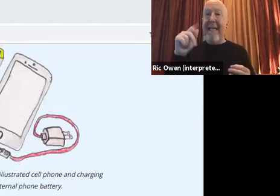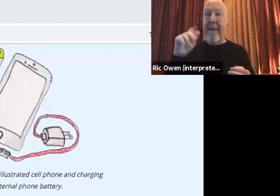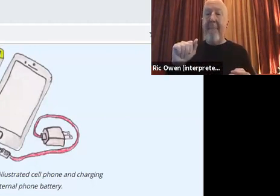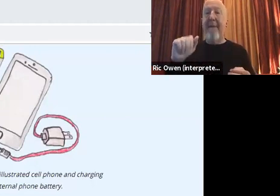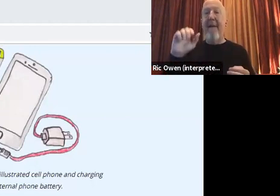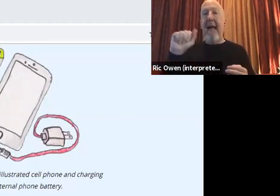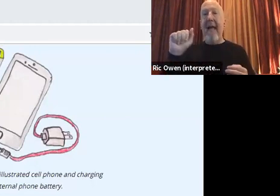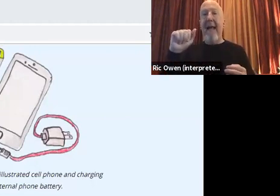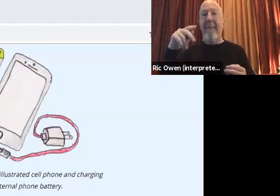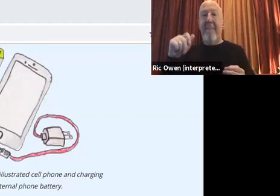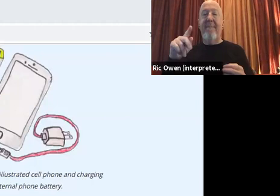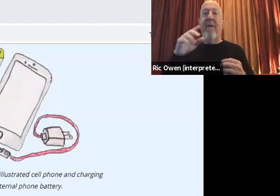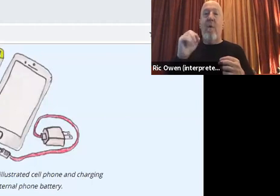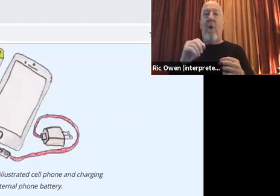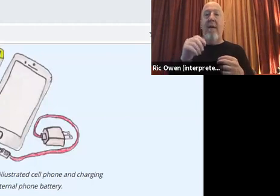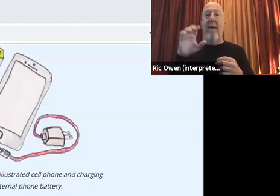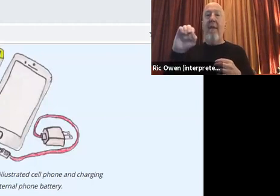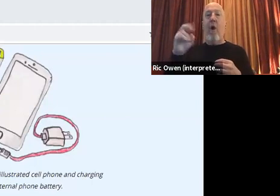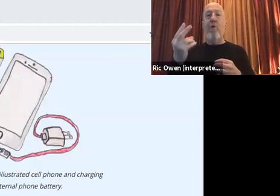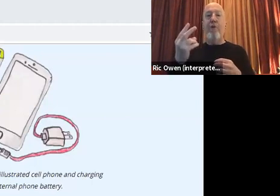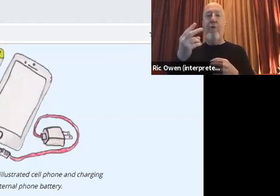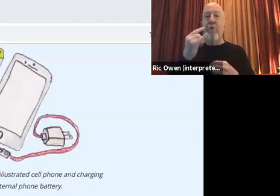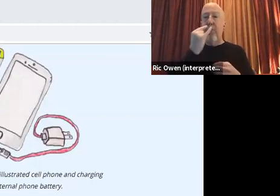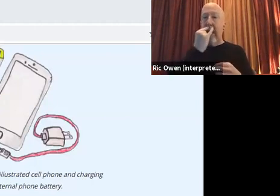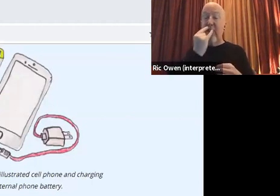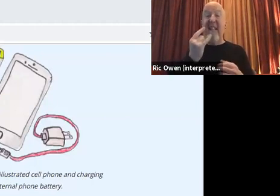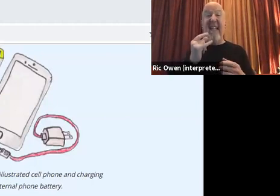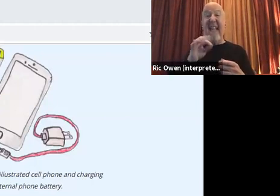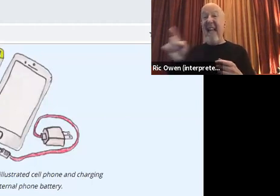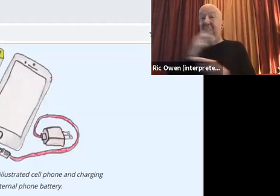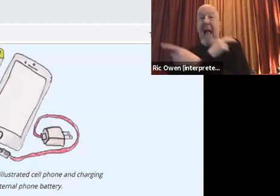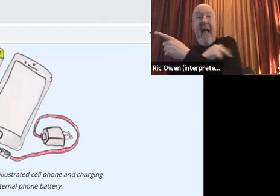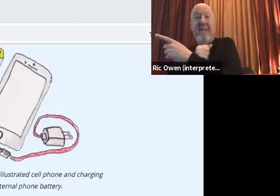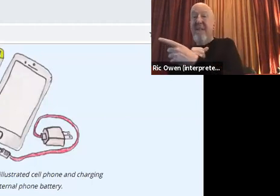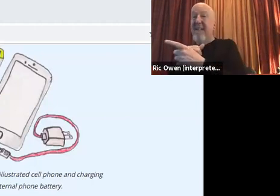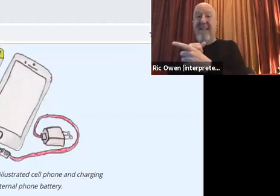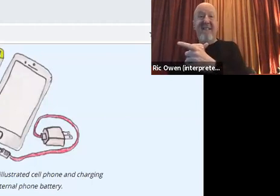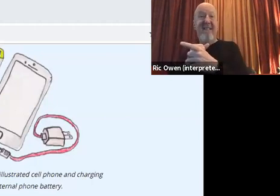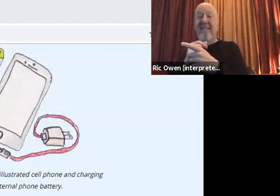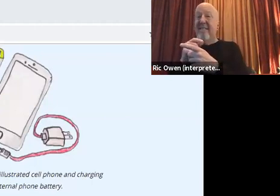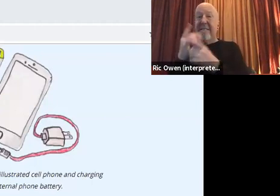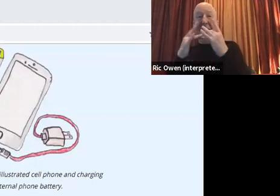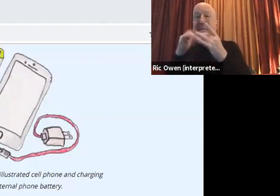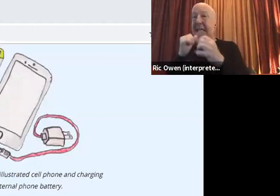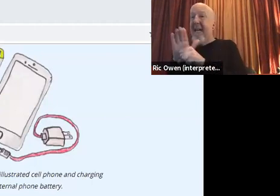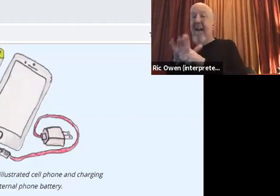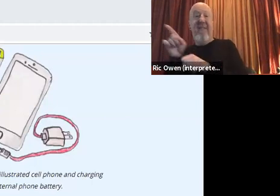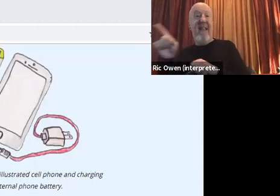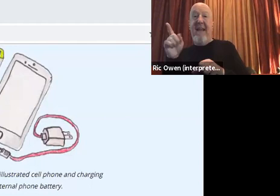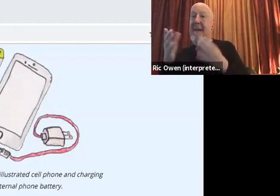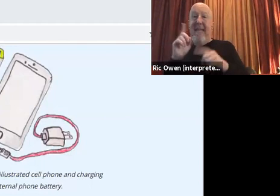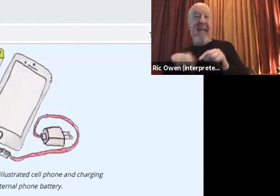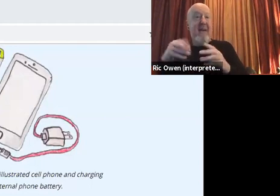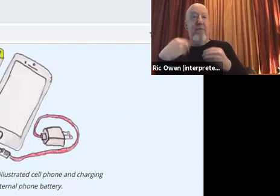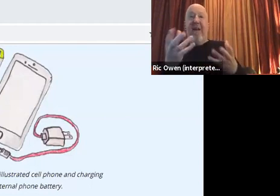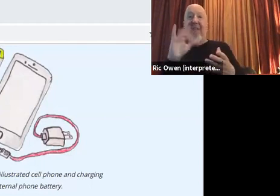oxygen concentrator. If there is a shortage, the hospital may not be able to supply you with the needed equipment, so having your own